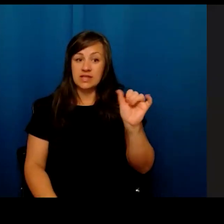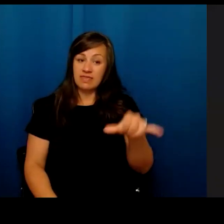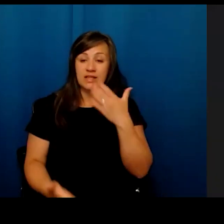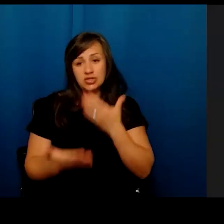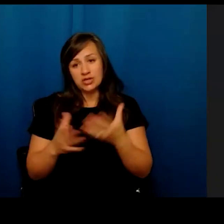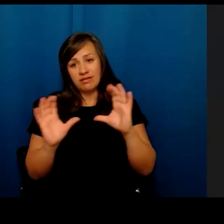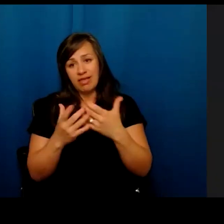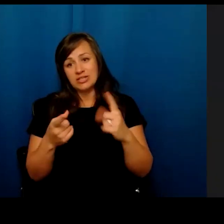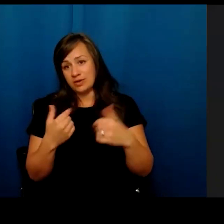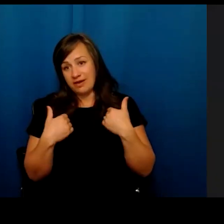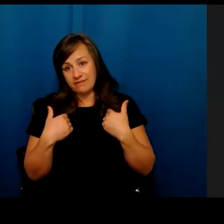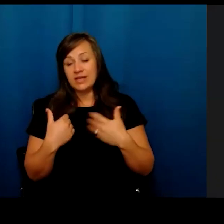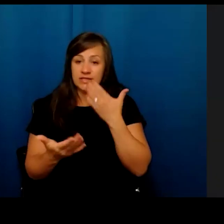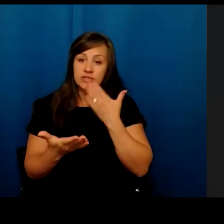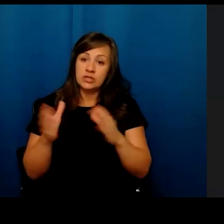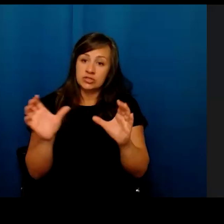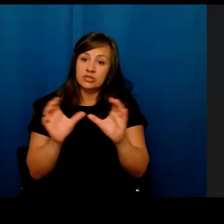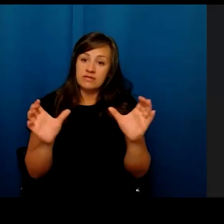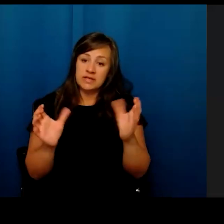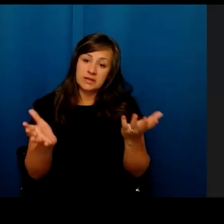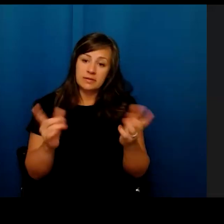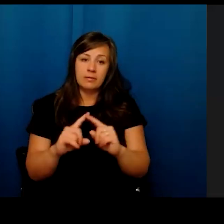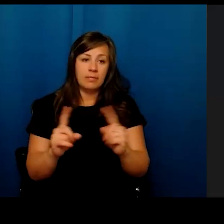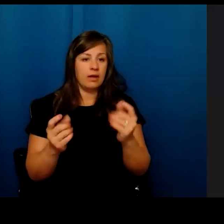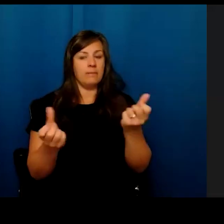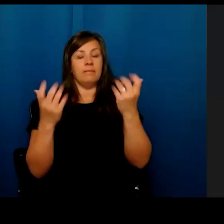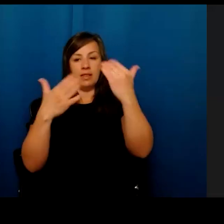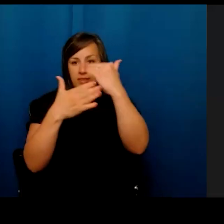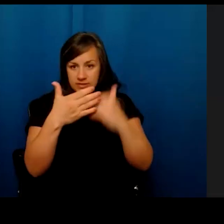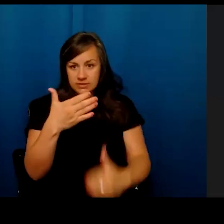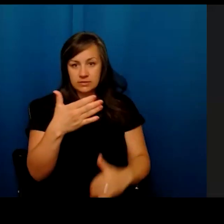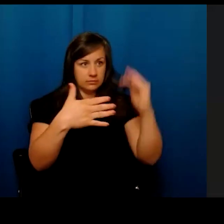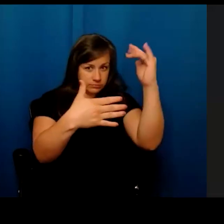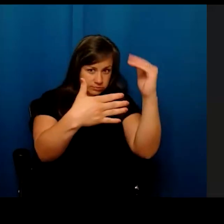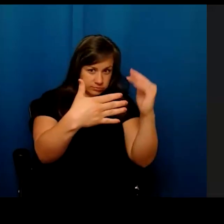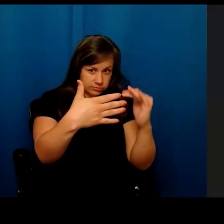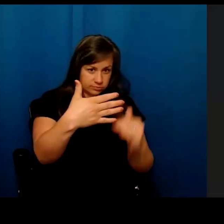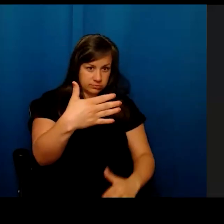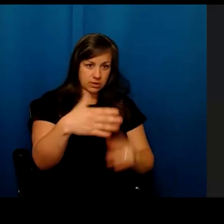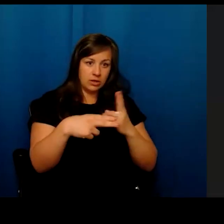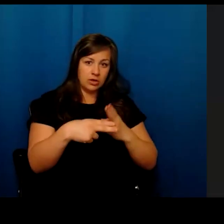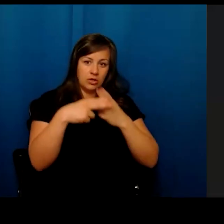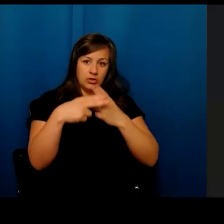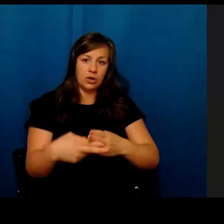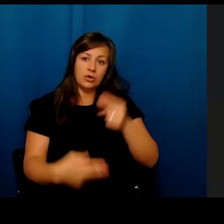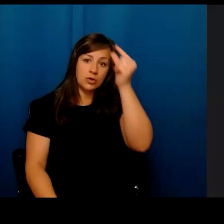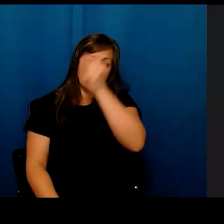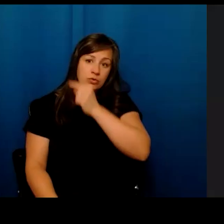good certificate. But there's a whole list. They're called like Google